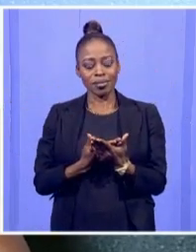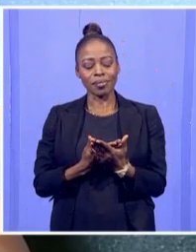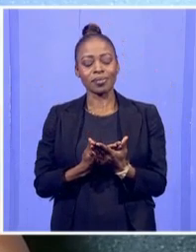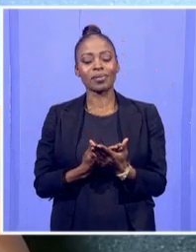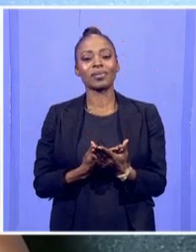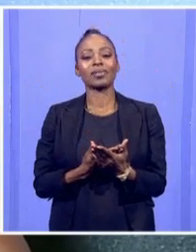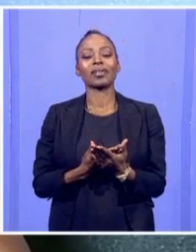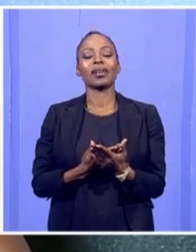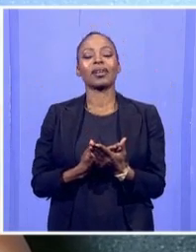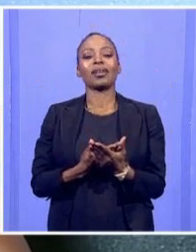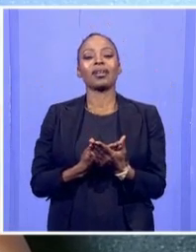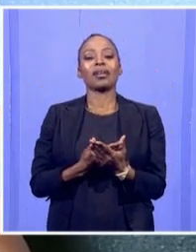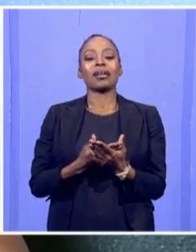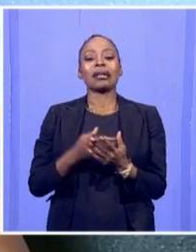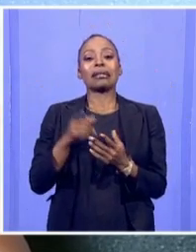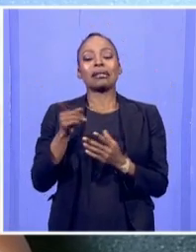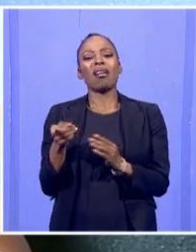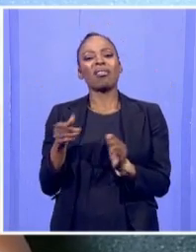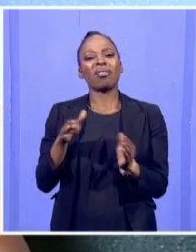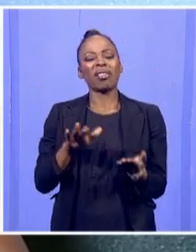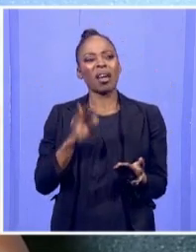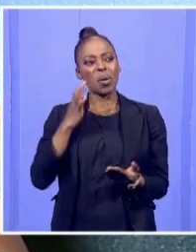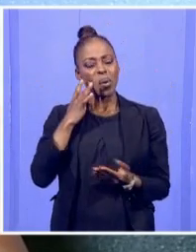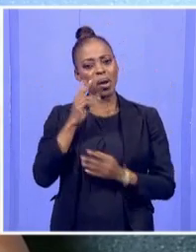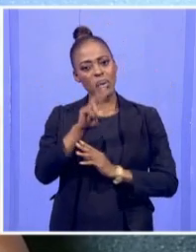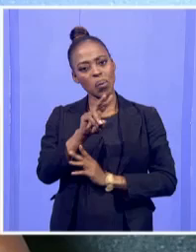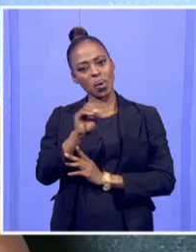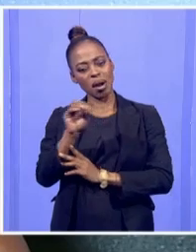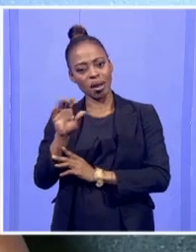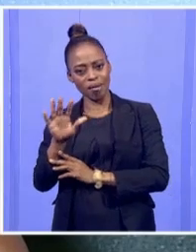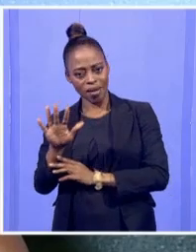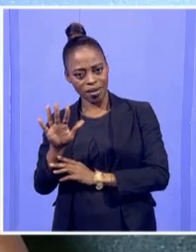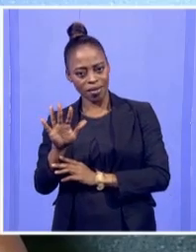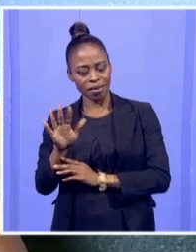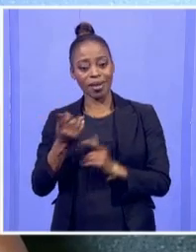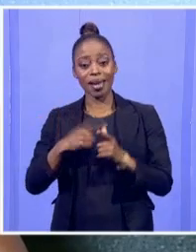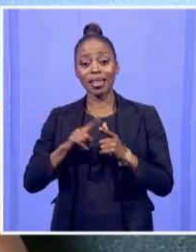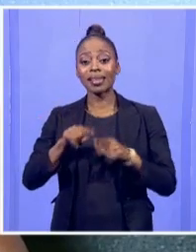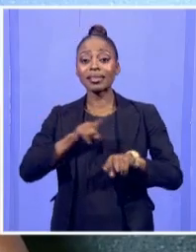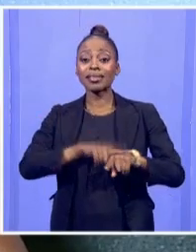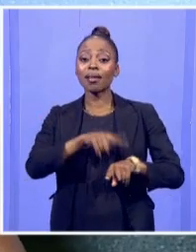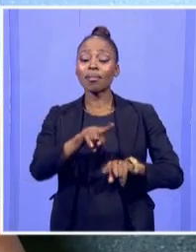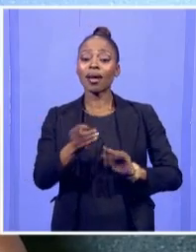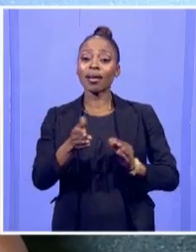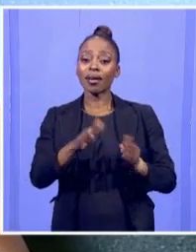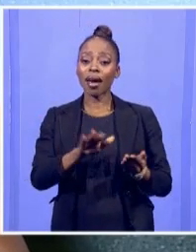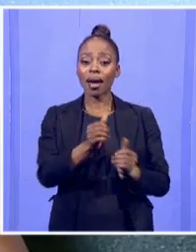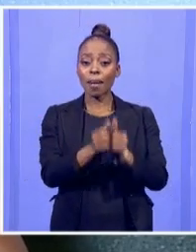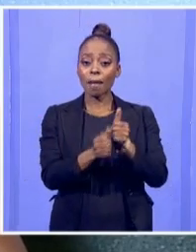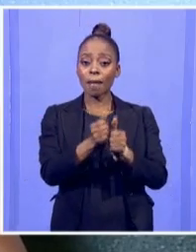Makubo Modjadji. She passed away in 2005, and when she passed away,